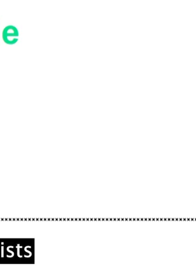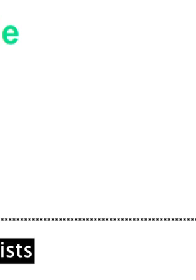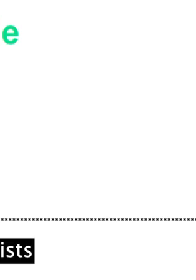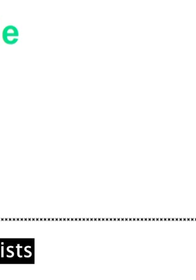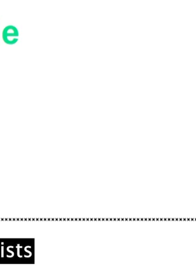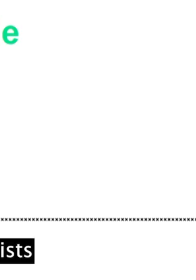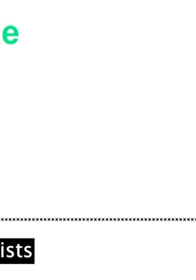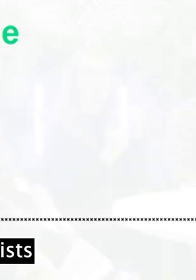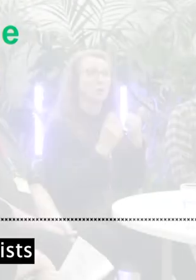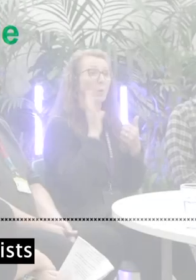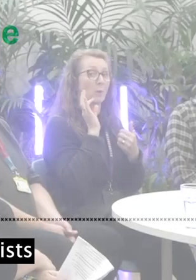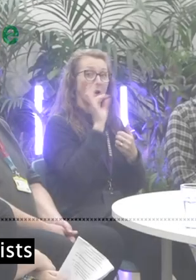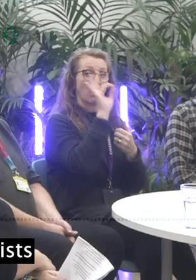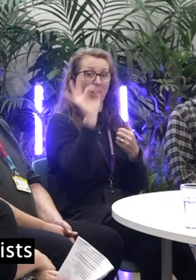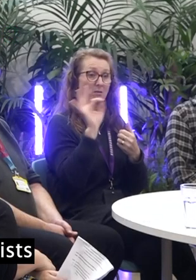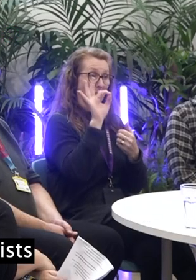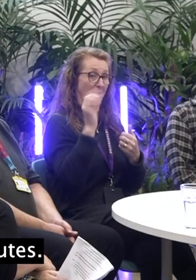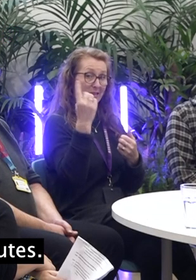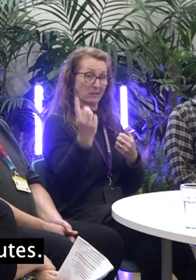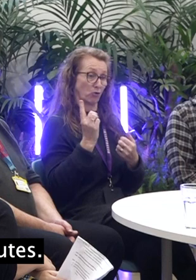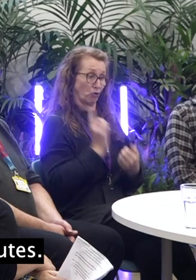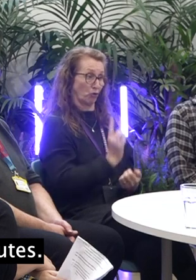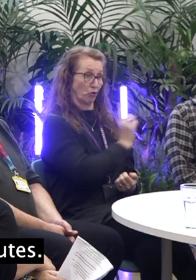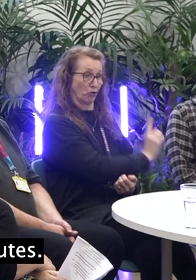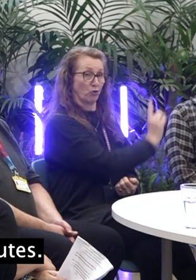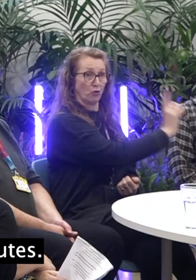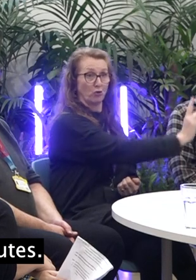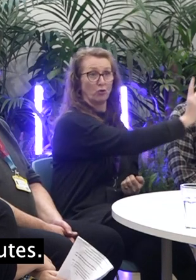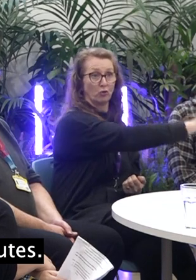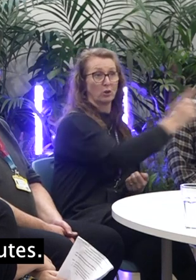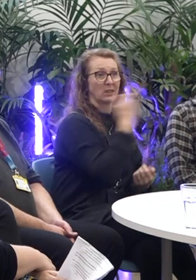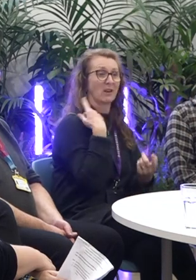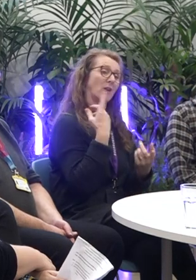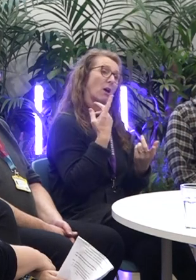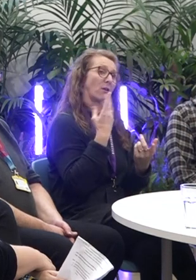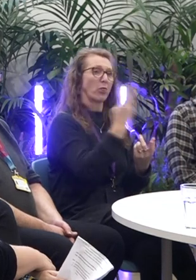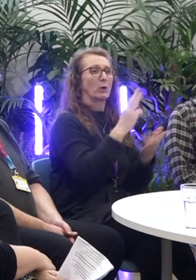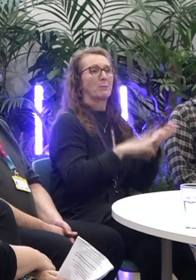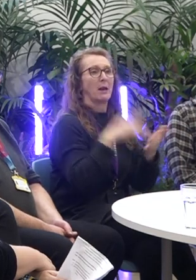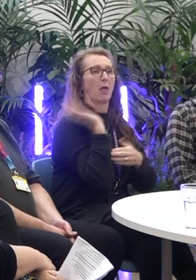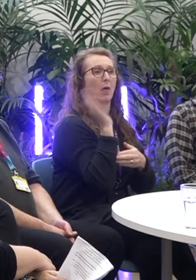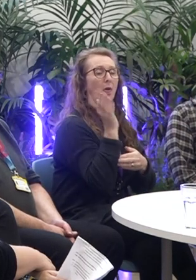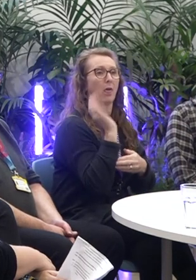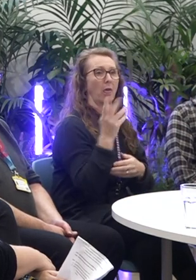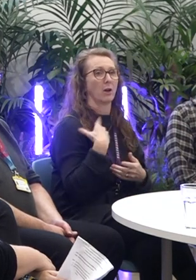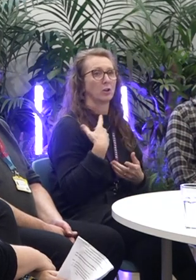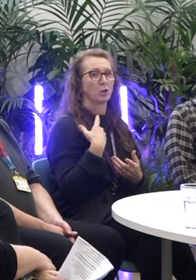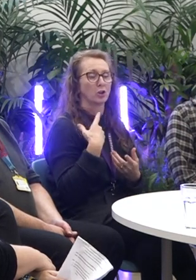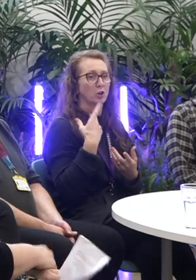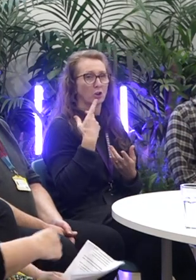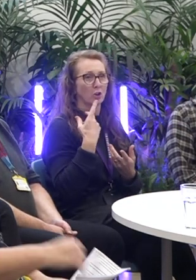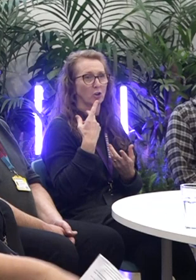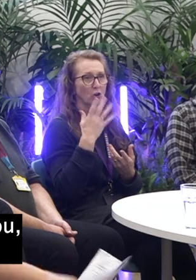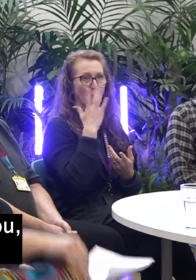we're going to ask each of our unpanelists to give us a lightning talk of 3 minutes. Don't pretend it's a panel. It's not.